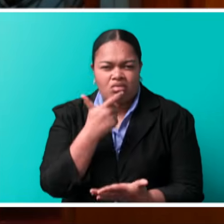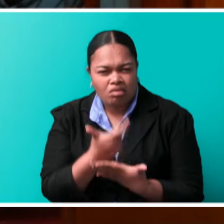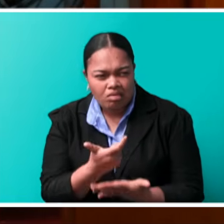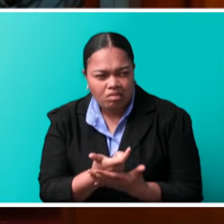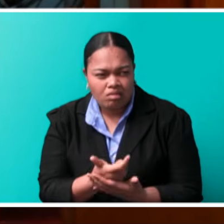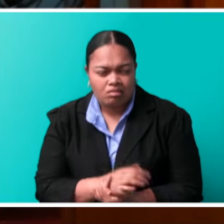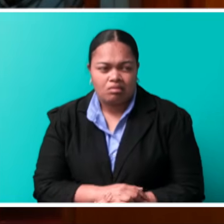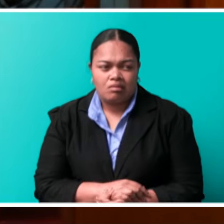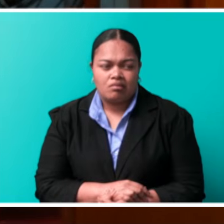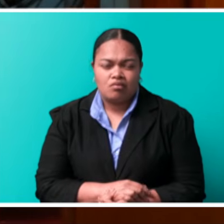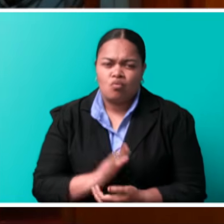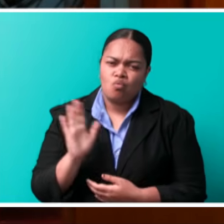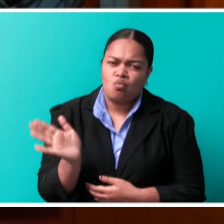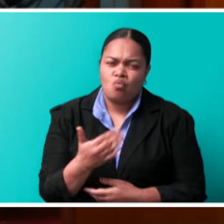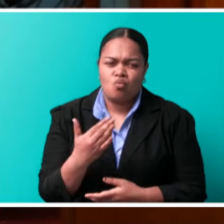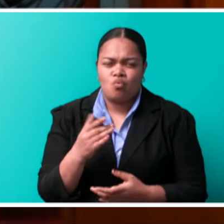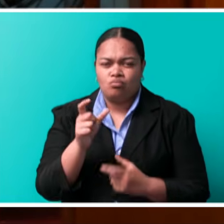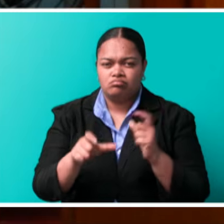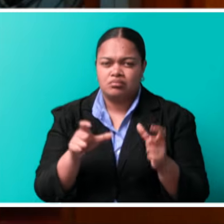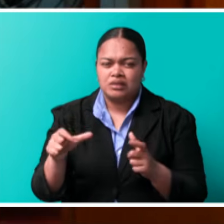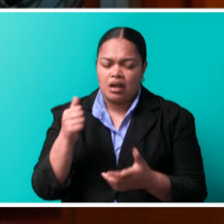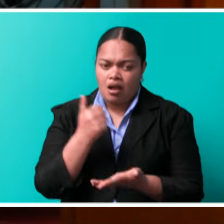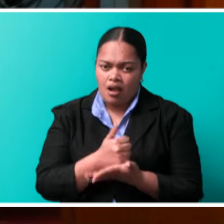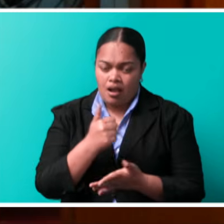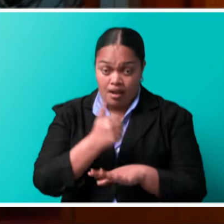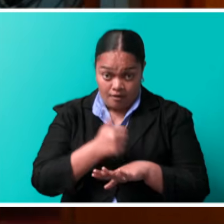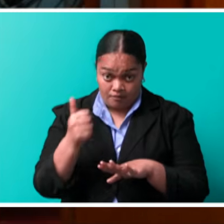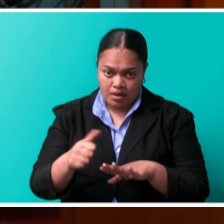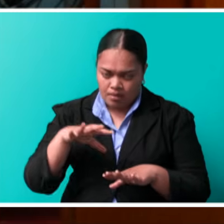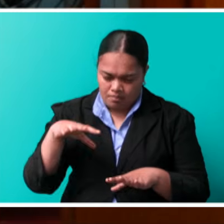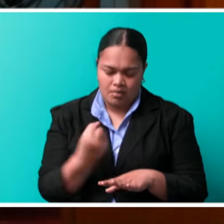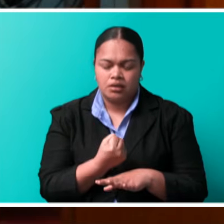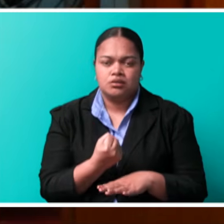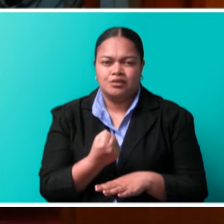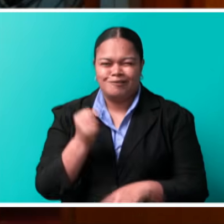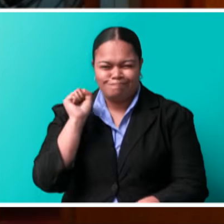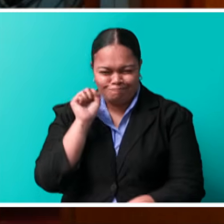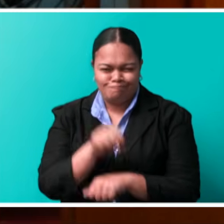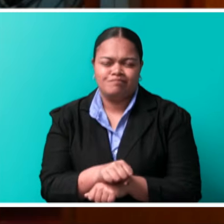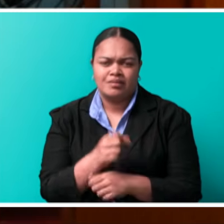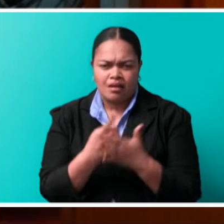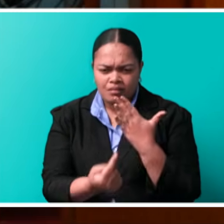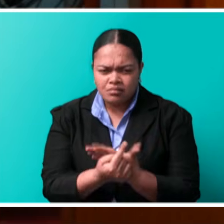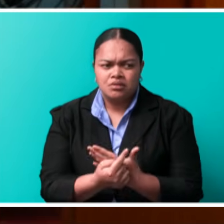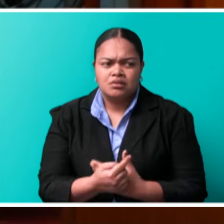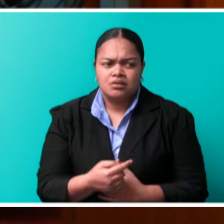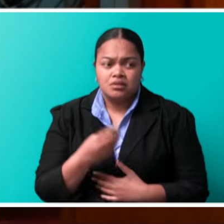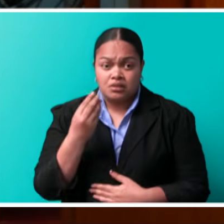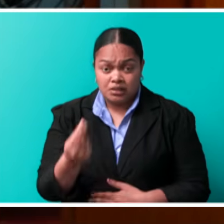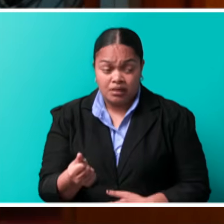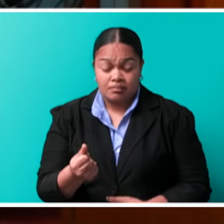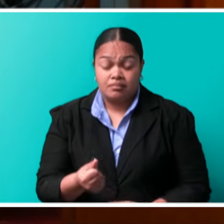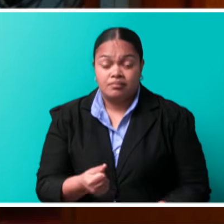but every government had to confront. Our predecessors, most of them are sitting in the